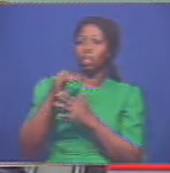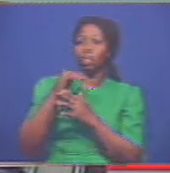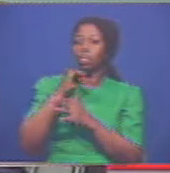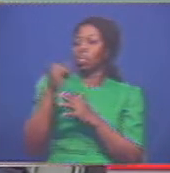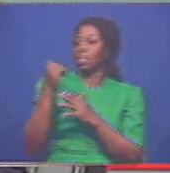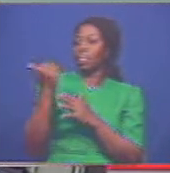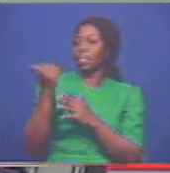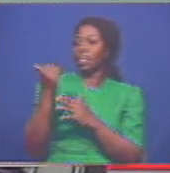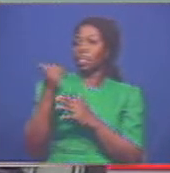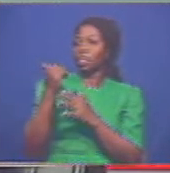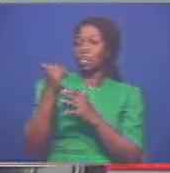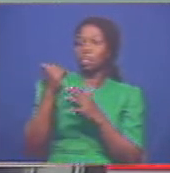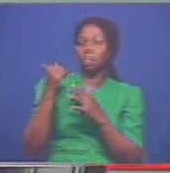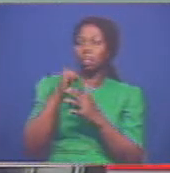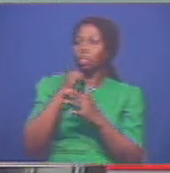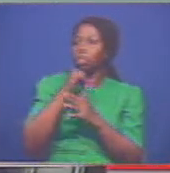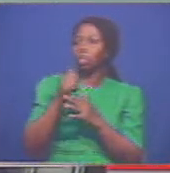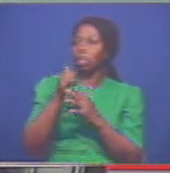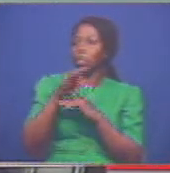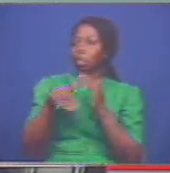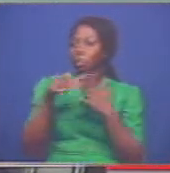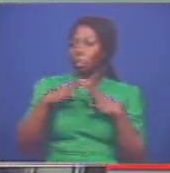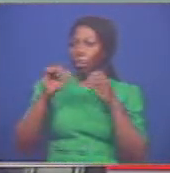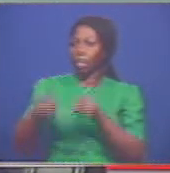2 acres, but there's somebody who can afford 1/8.